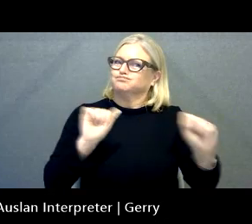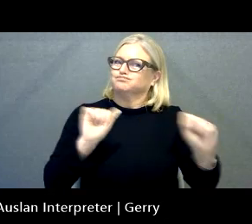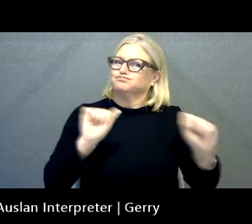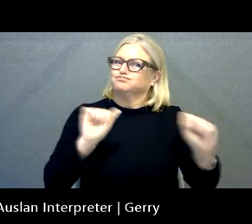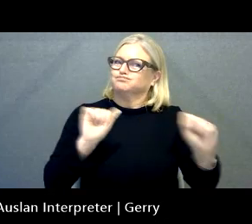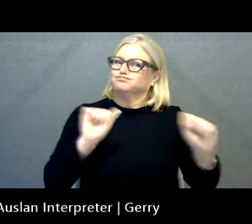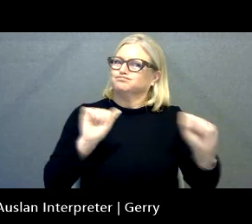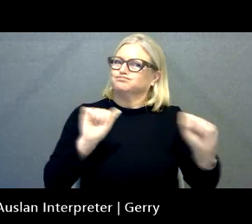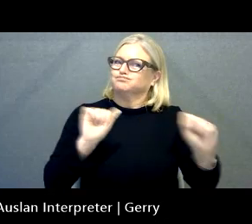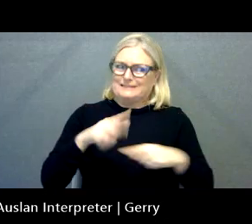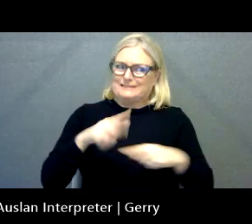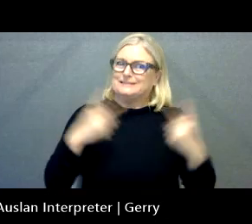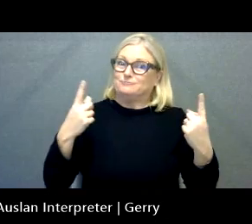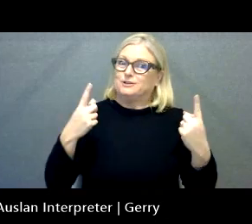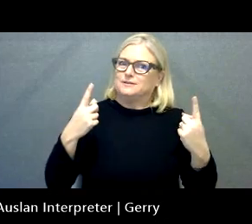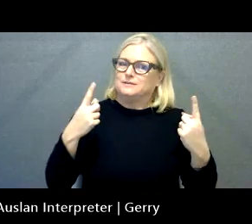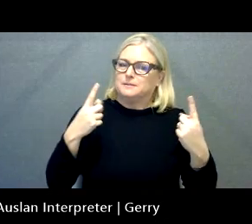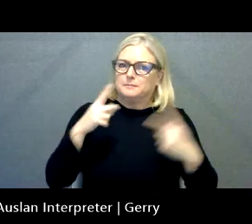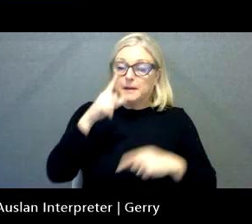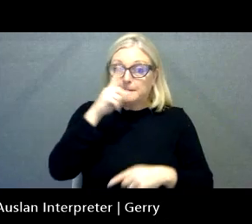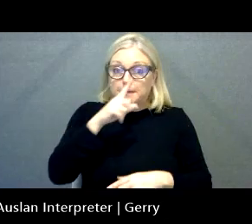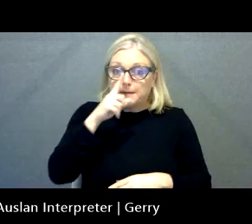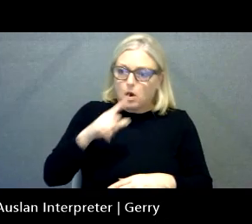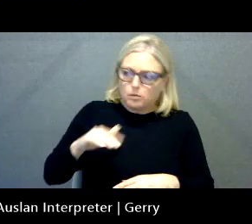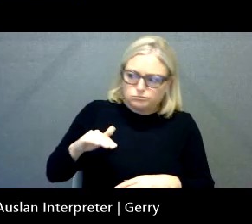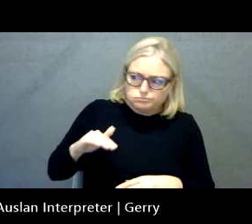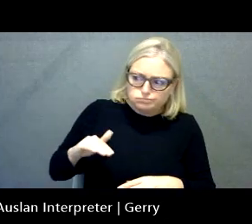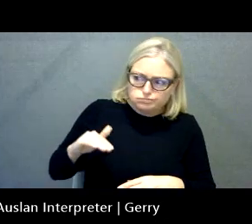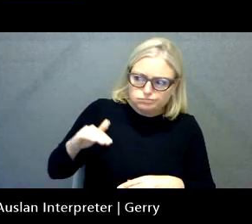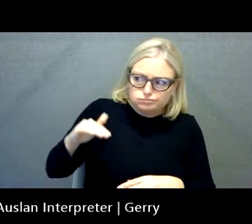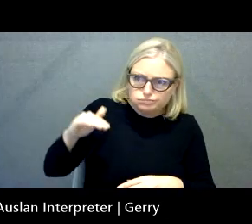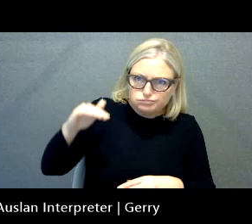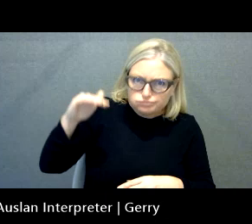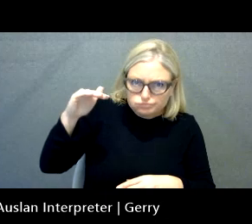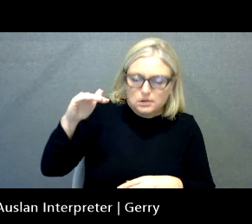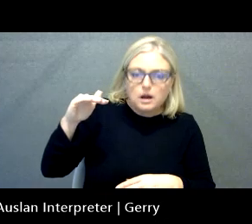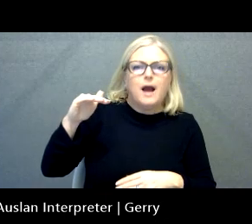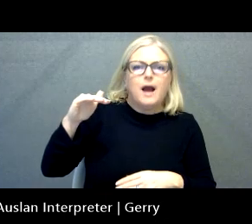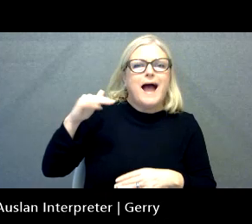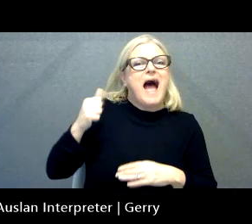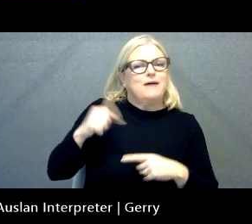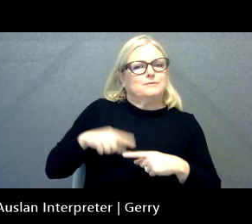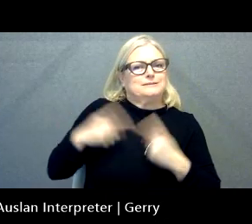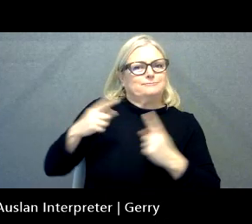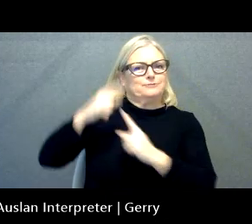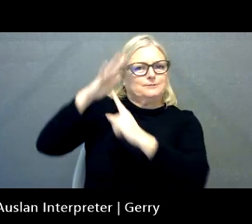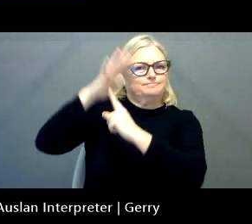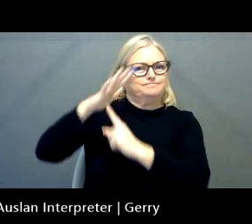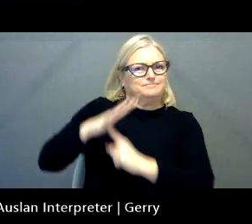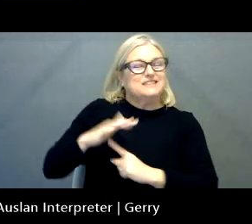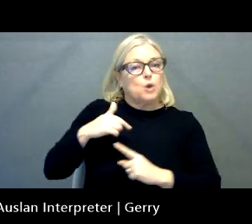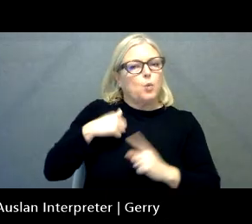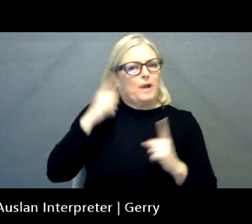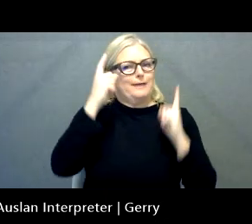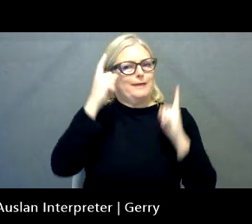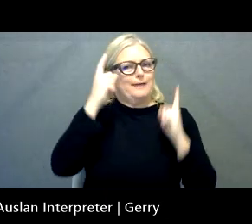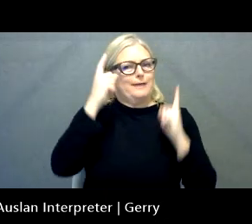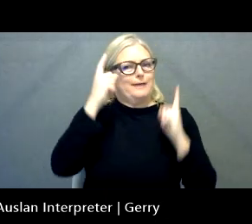phases. So that's been considered in the item development for this instrument. We were also aware